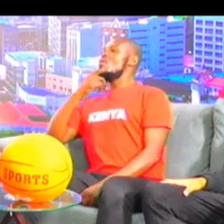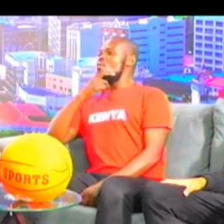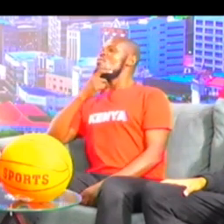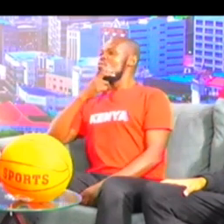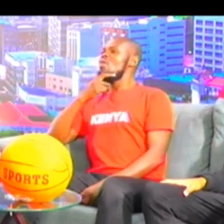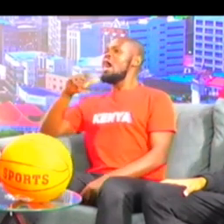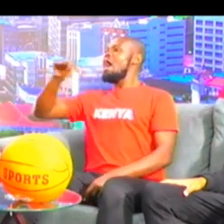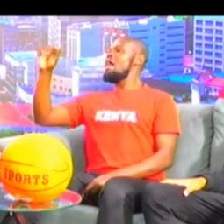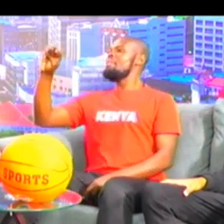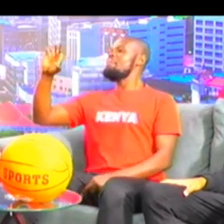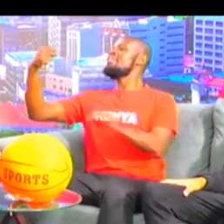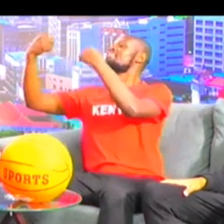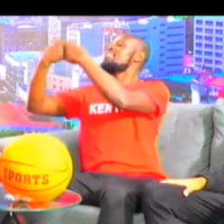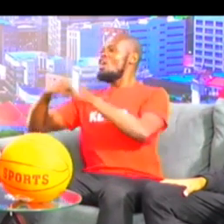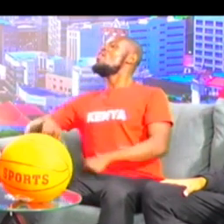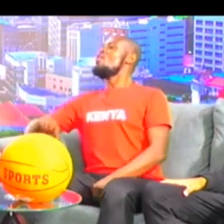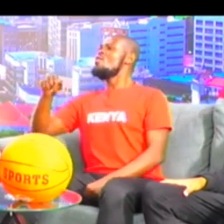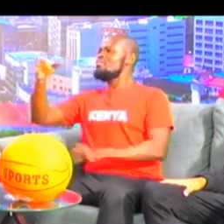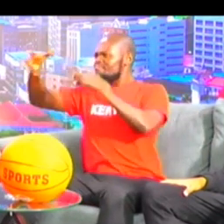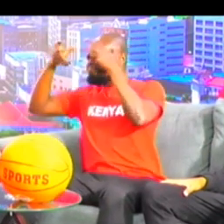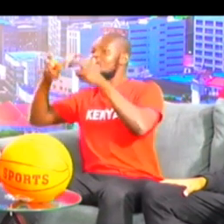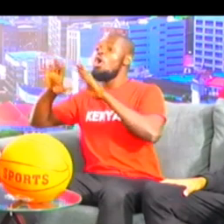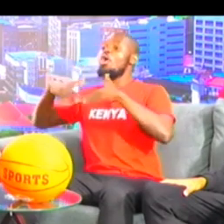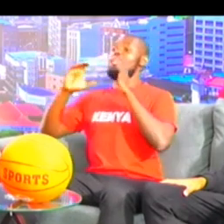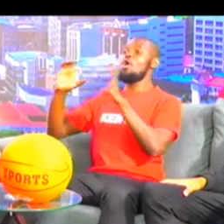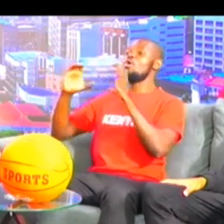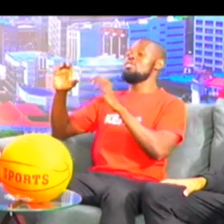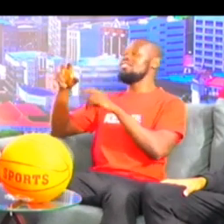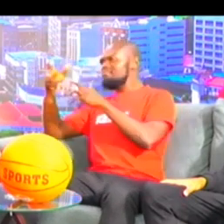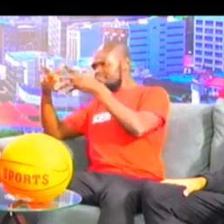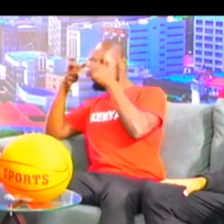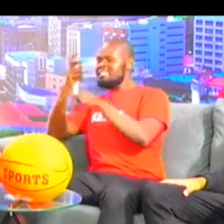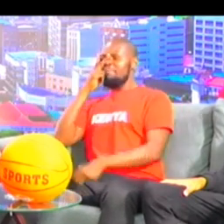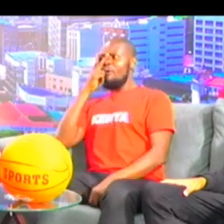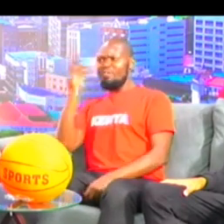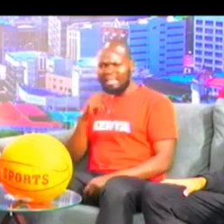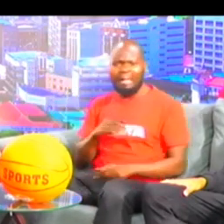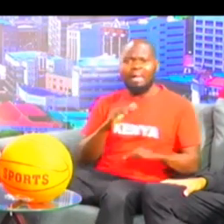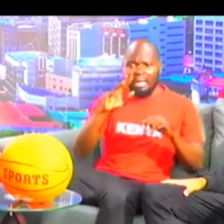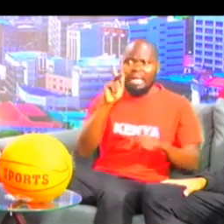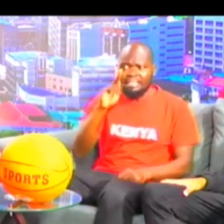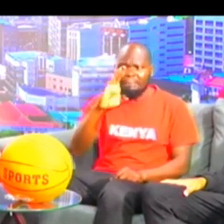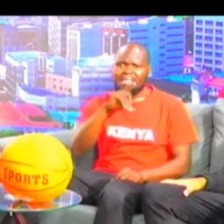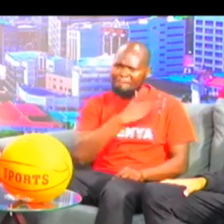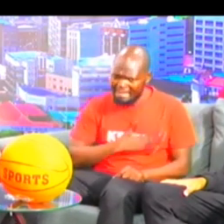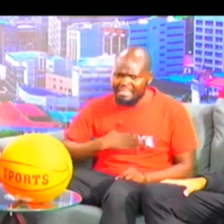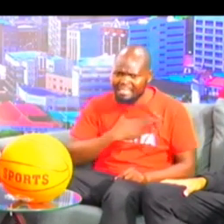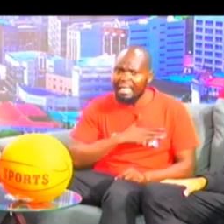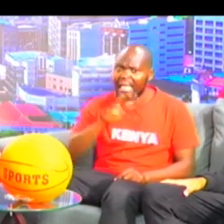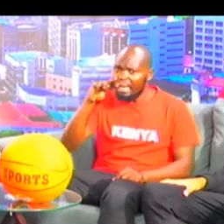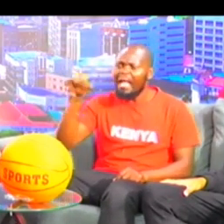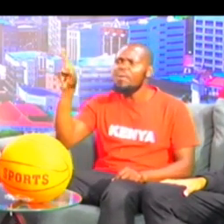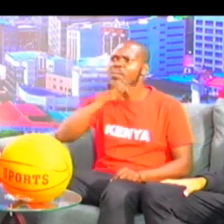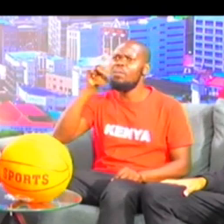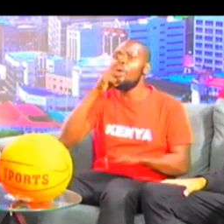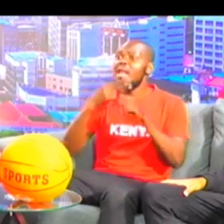am suspecting they had someone who watched the opponent, so he was able to see them come